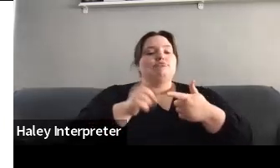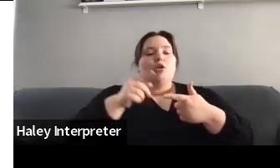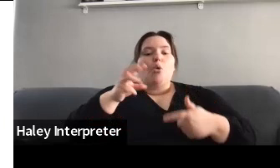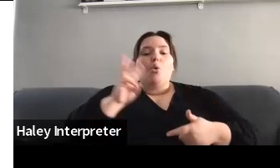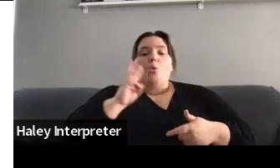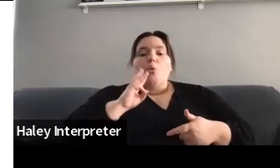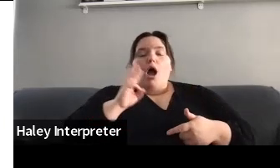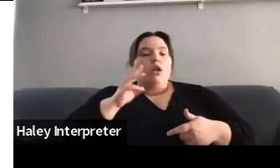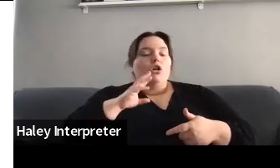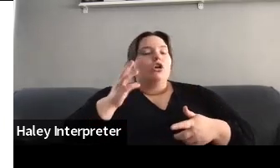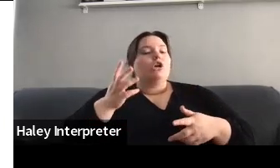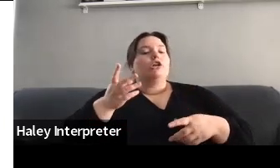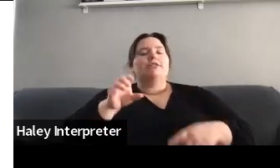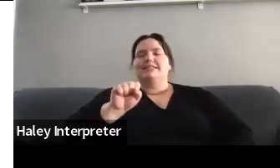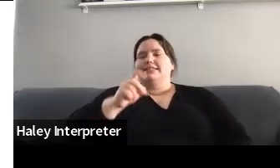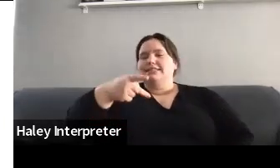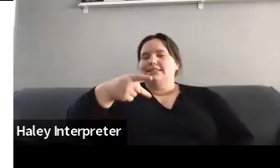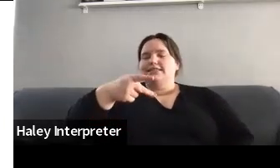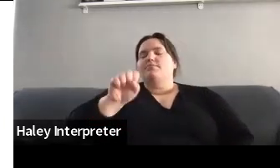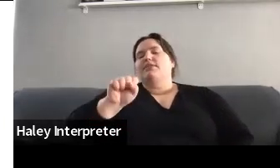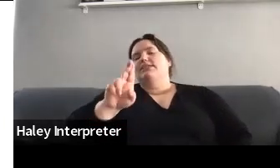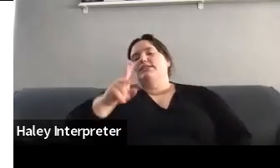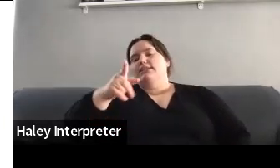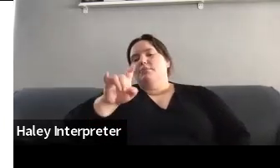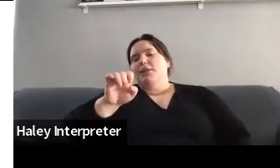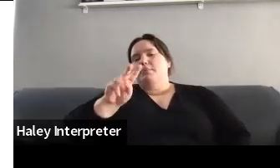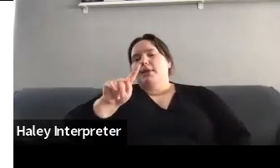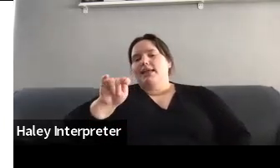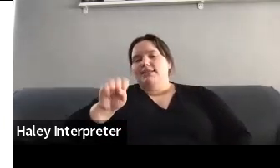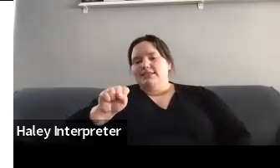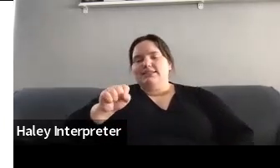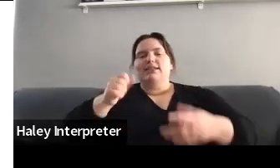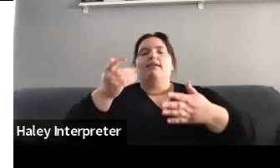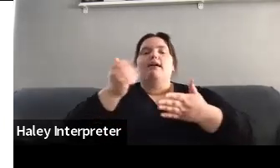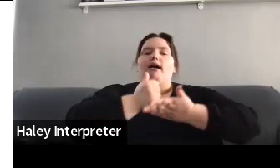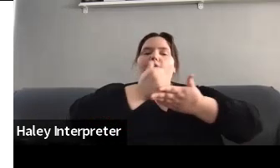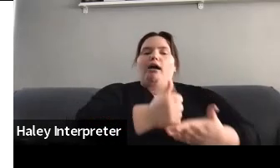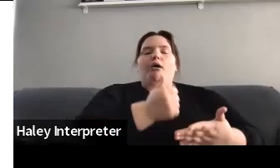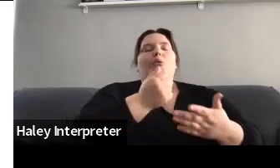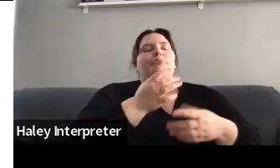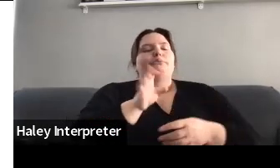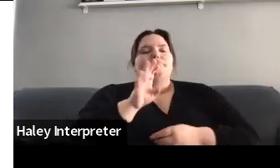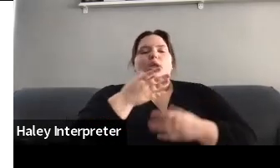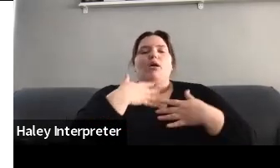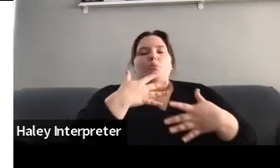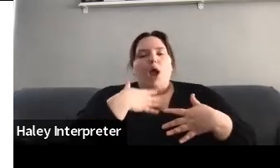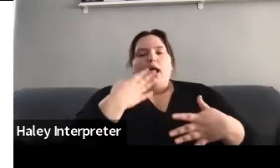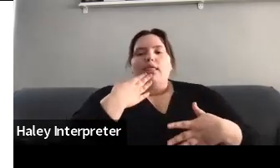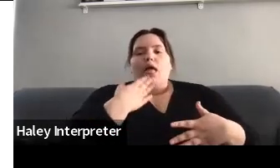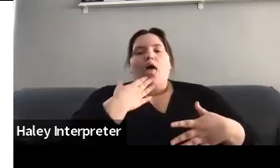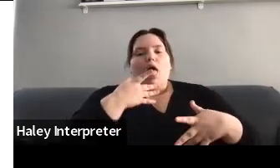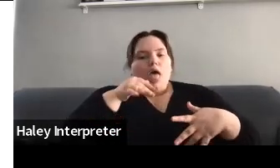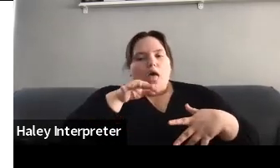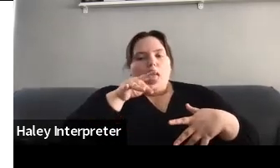can add to pets' water that can freshen breath, help with tartar control, dental care. Some of